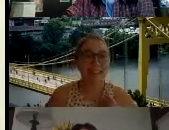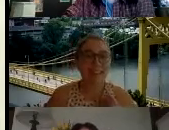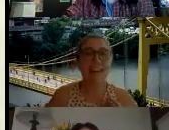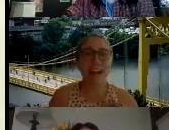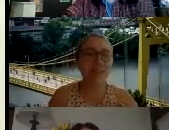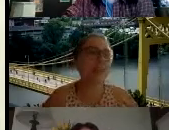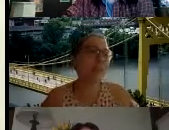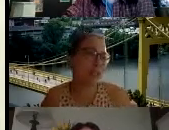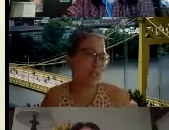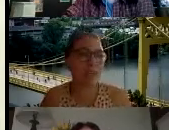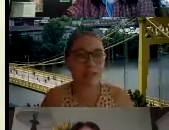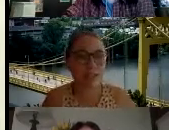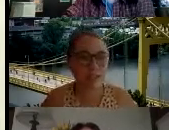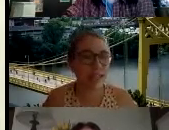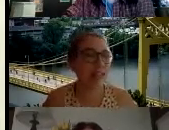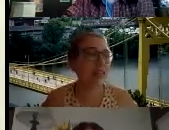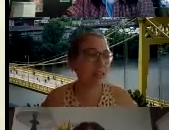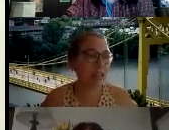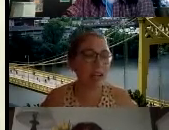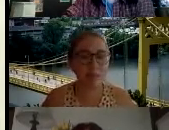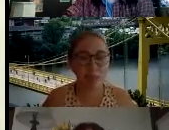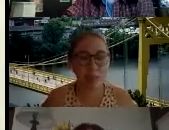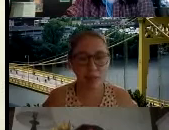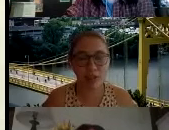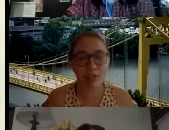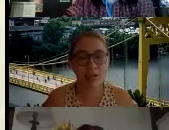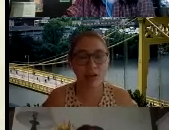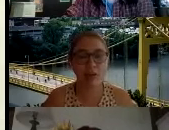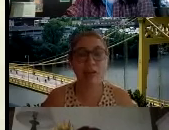are in the street? Sorry, They were just generally saying that there's a lot of people